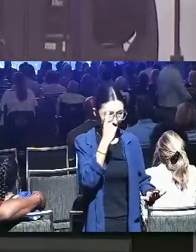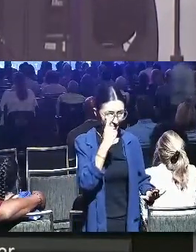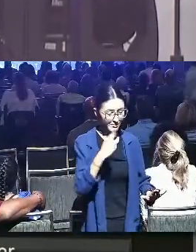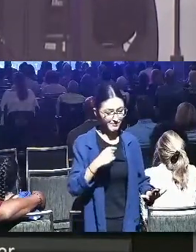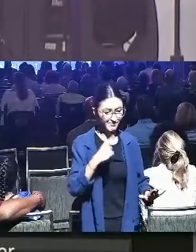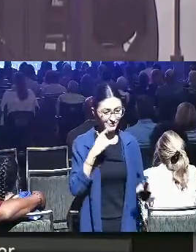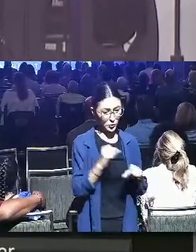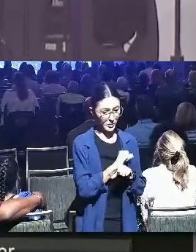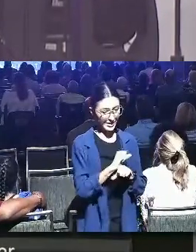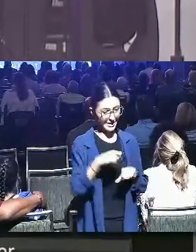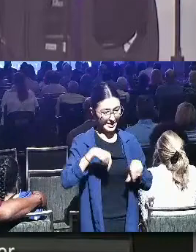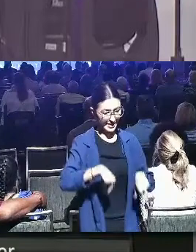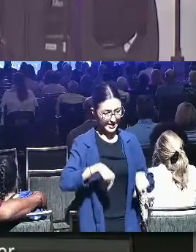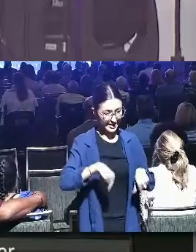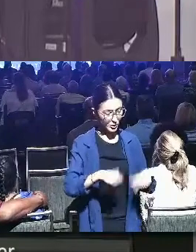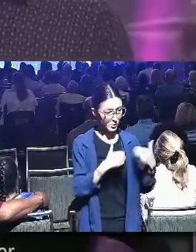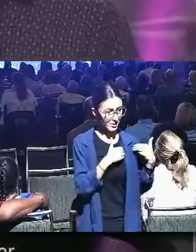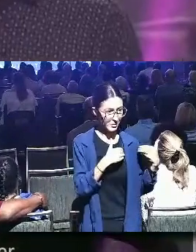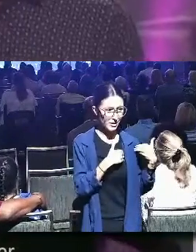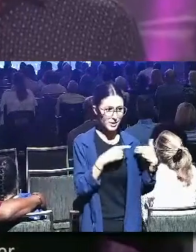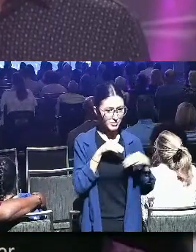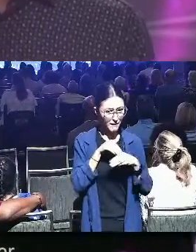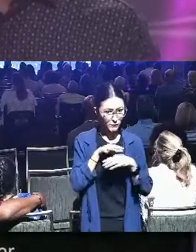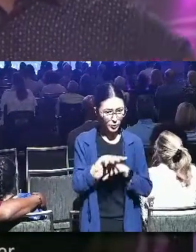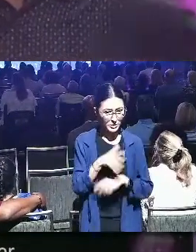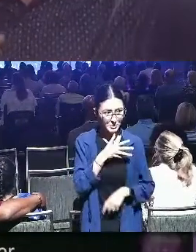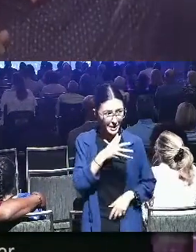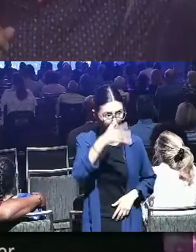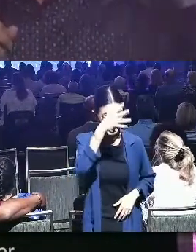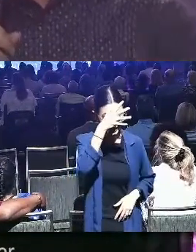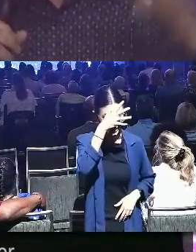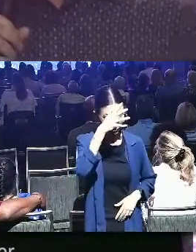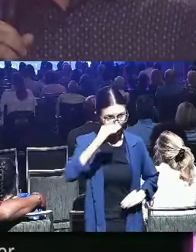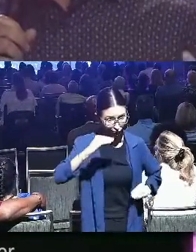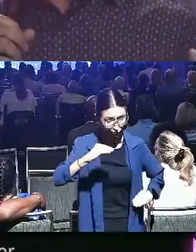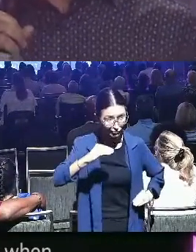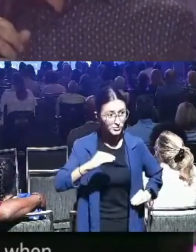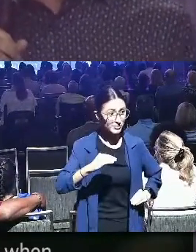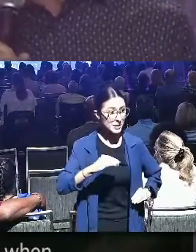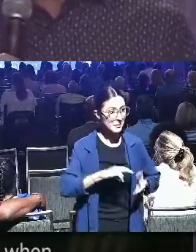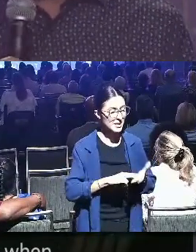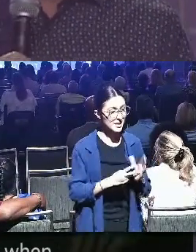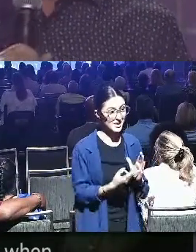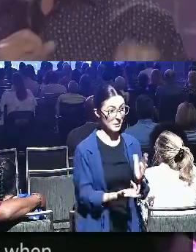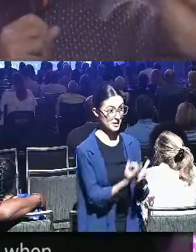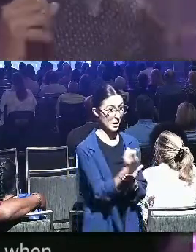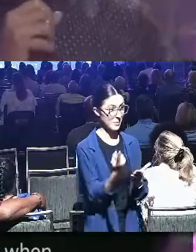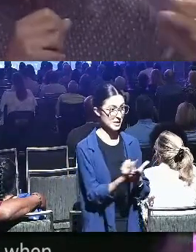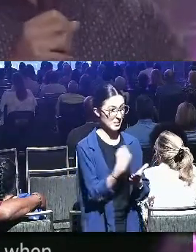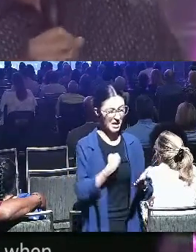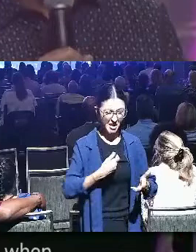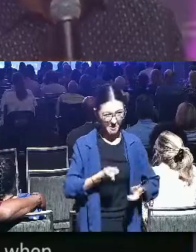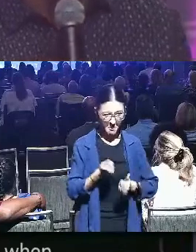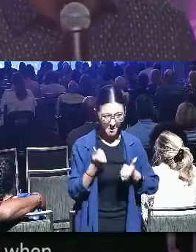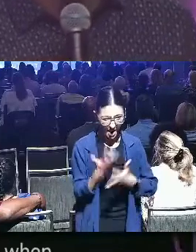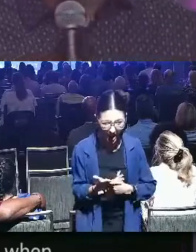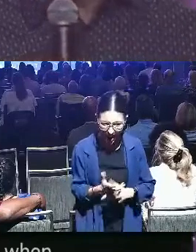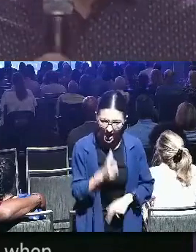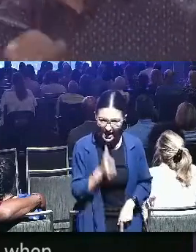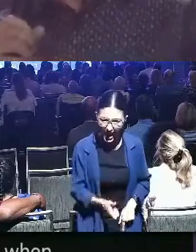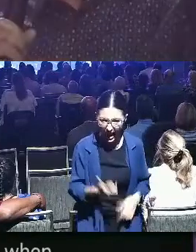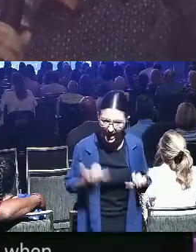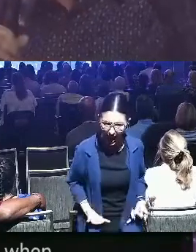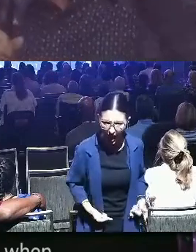parenting. And so there have been times when I'm just like, not now. I'm responding to an email